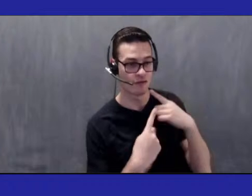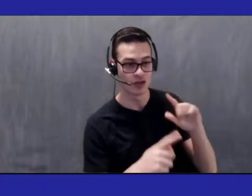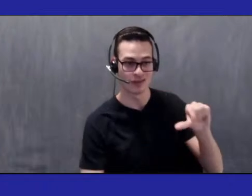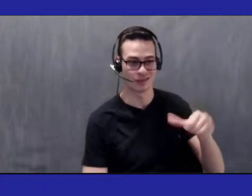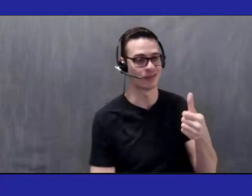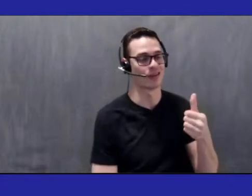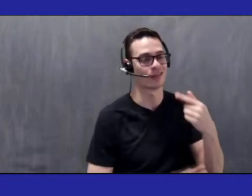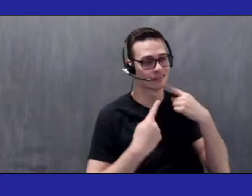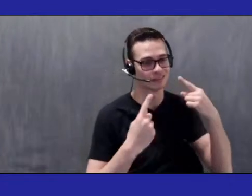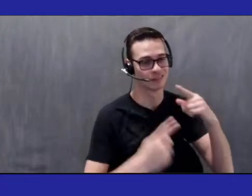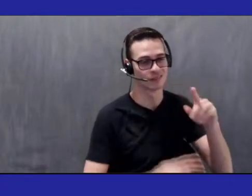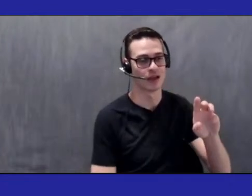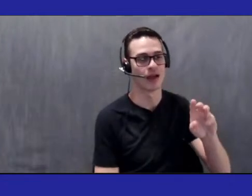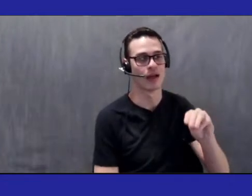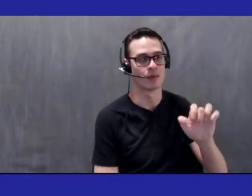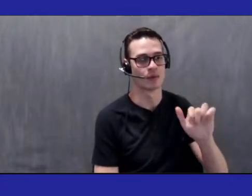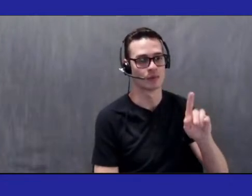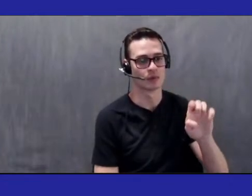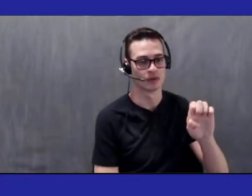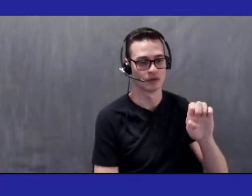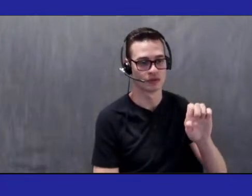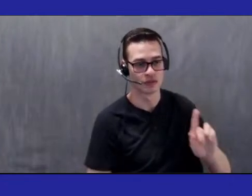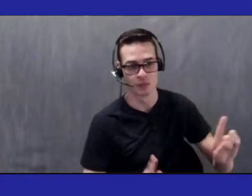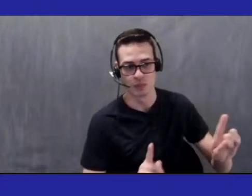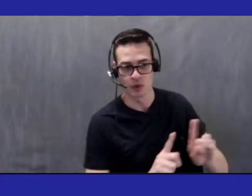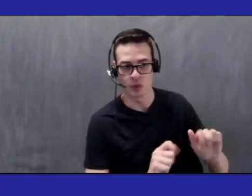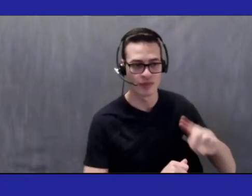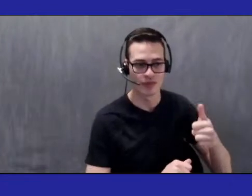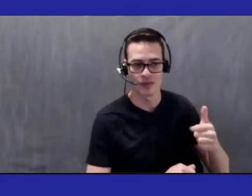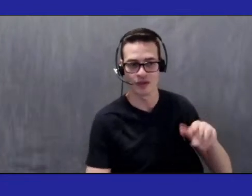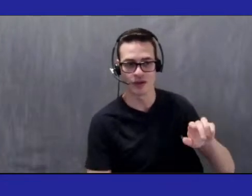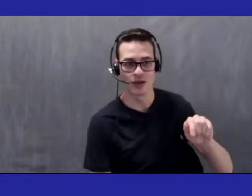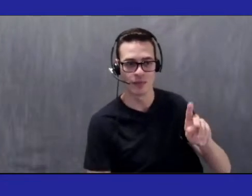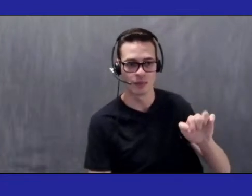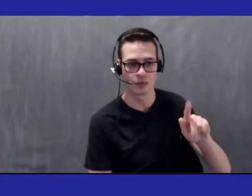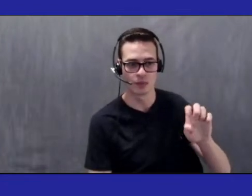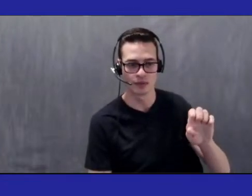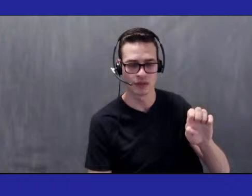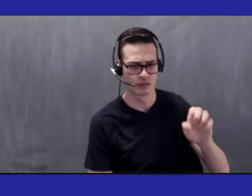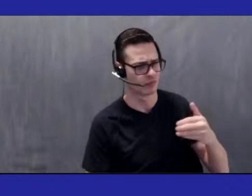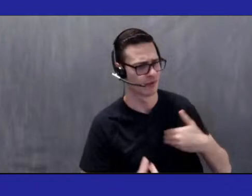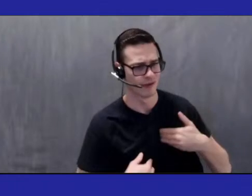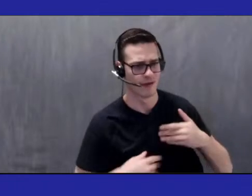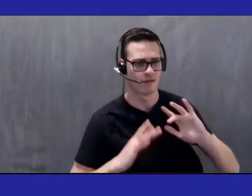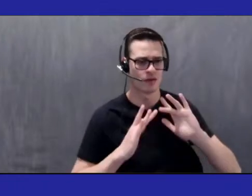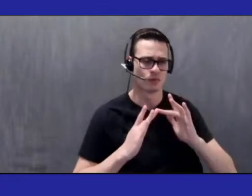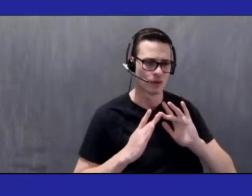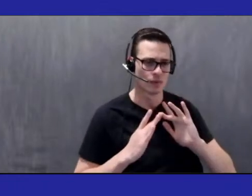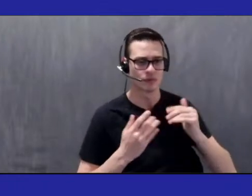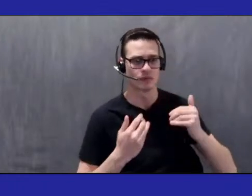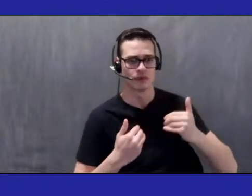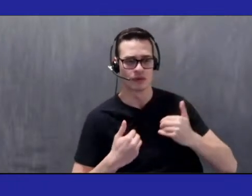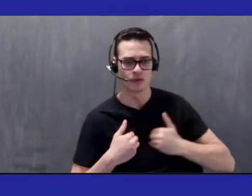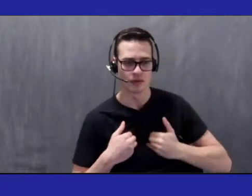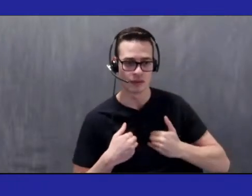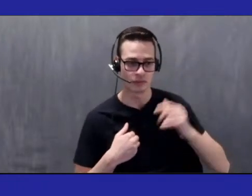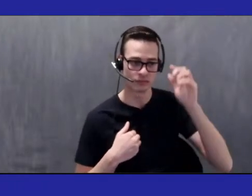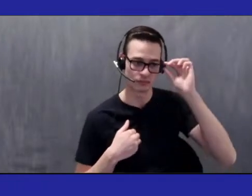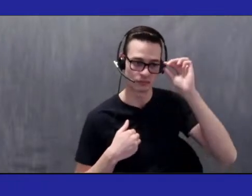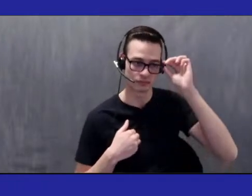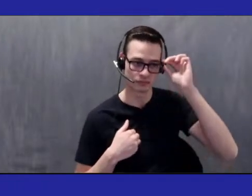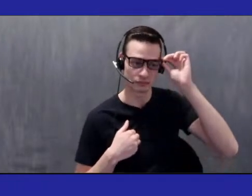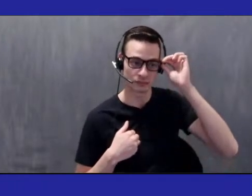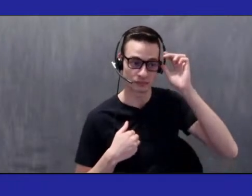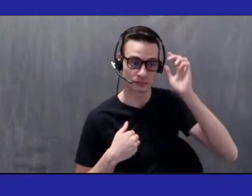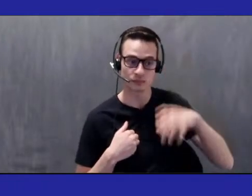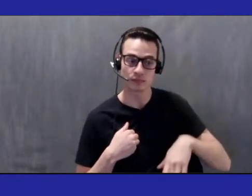work with smaller MWBEs, as well as, so we have a website to allow vendors to understand how to